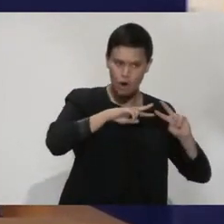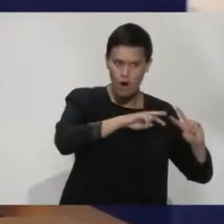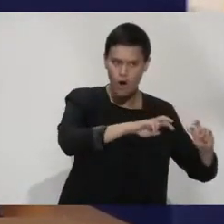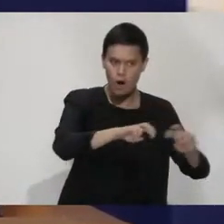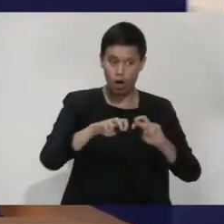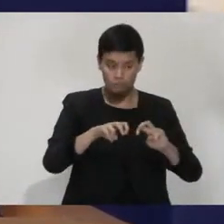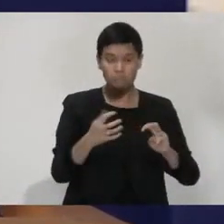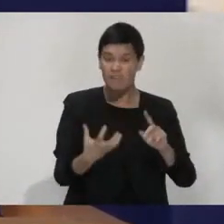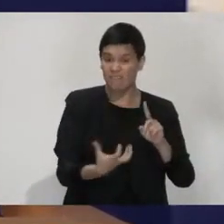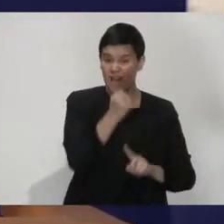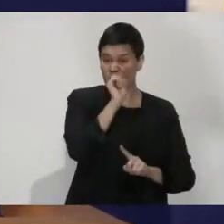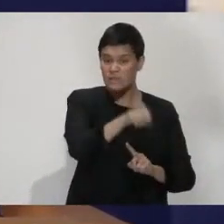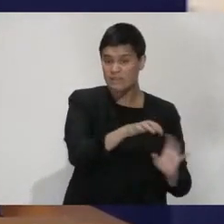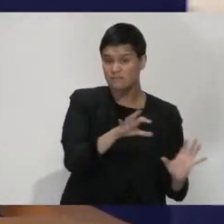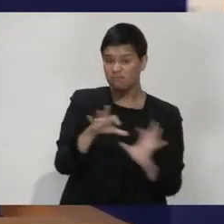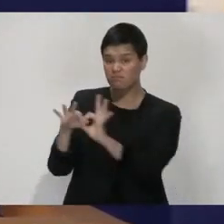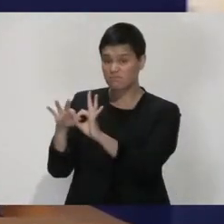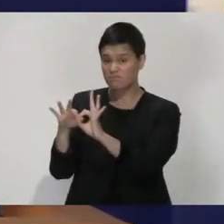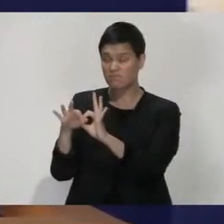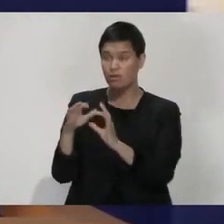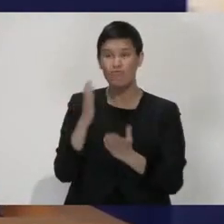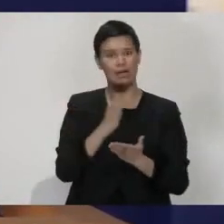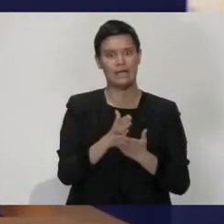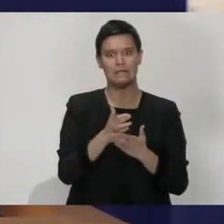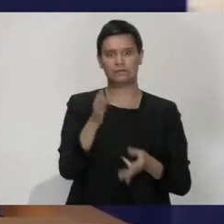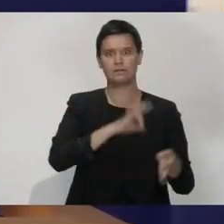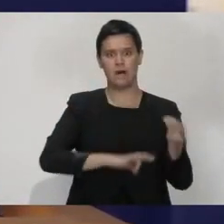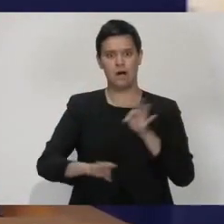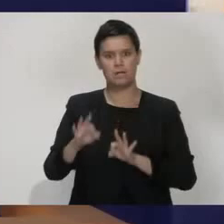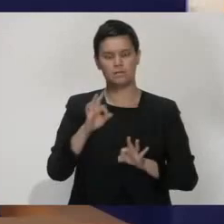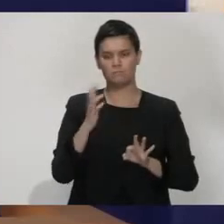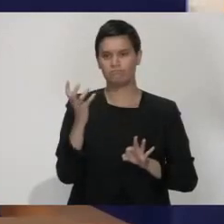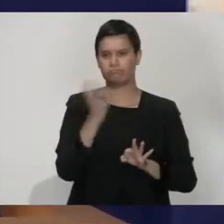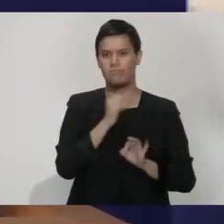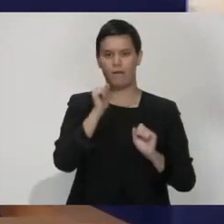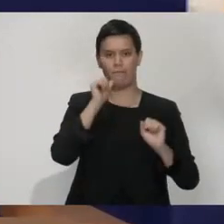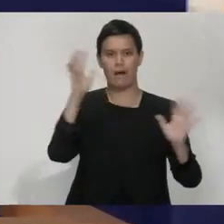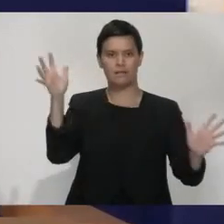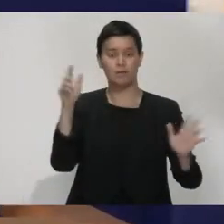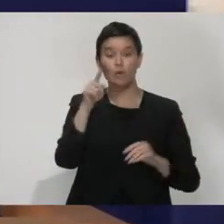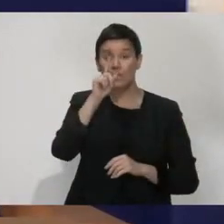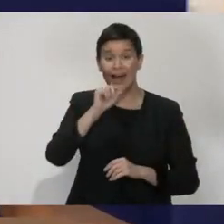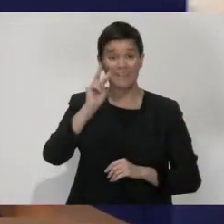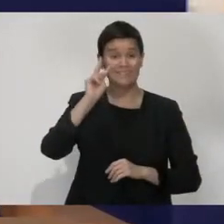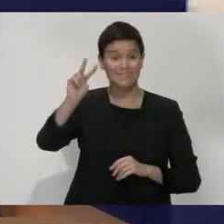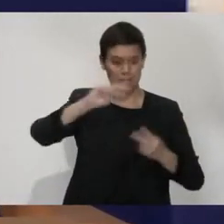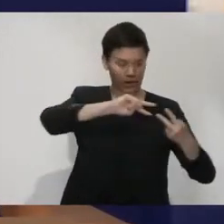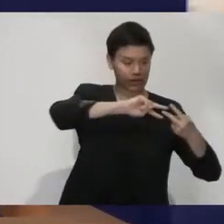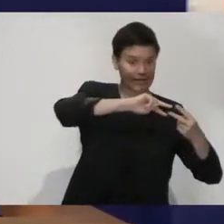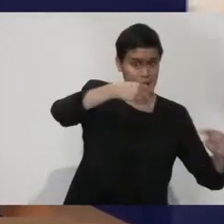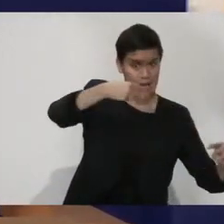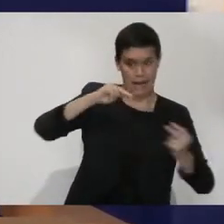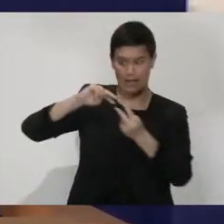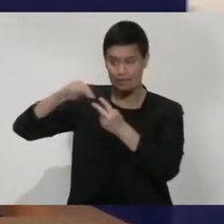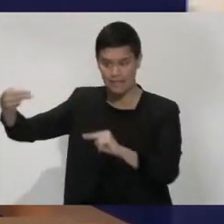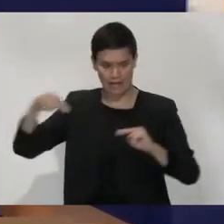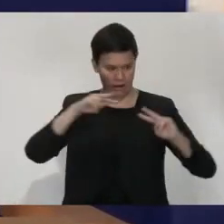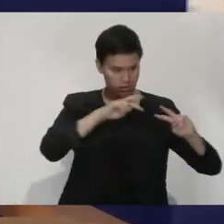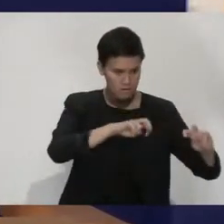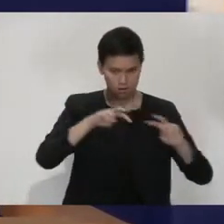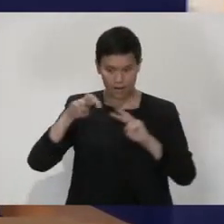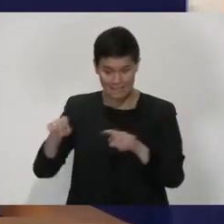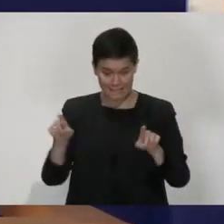is now really quite amazing, that allows you to determine how closely related cases can be from the genome